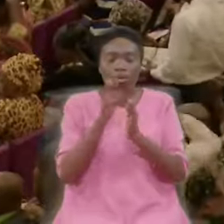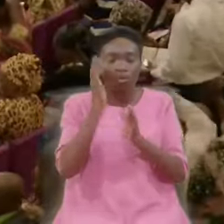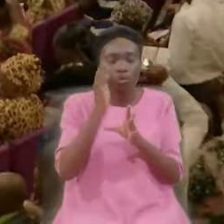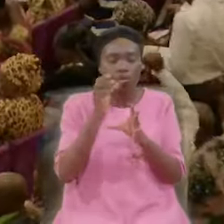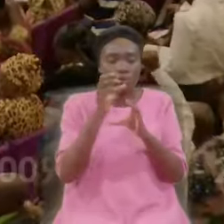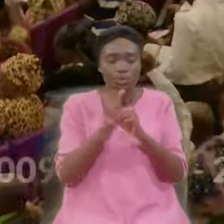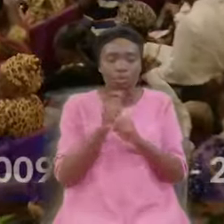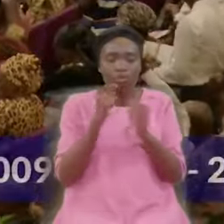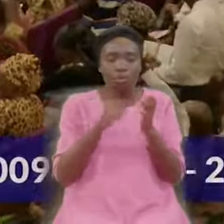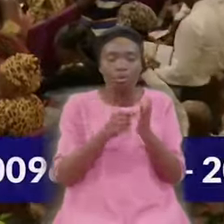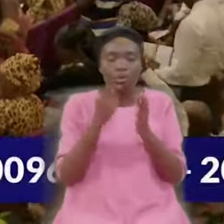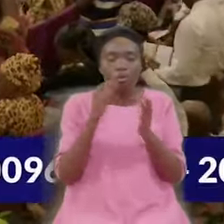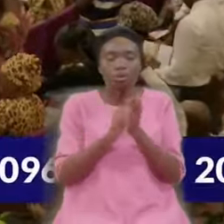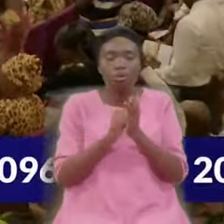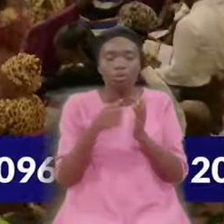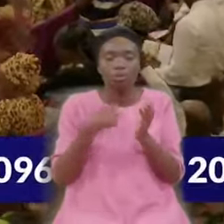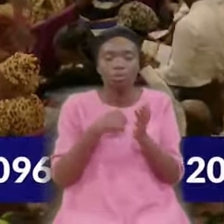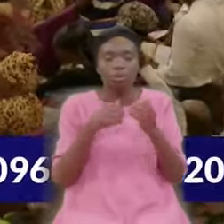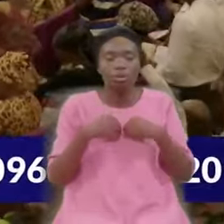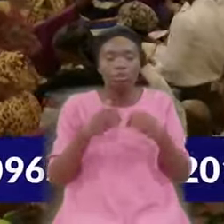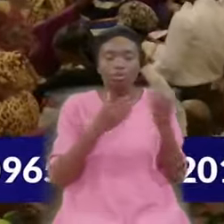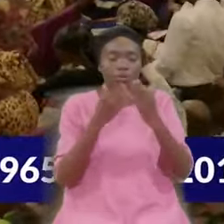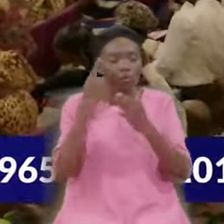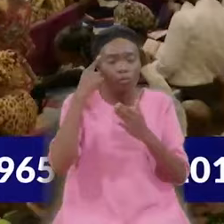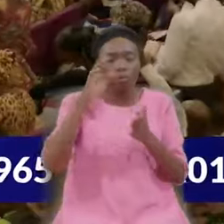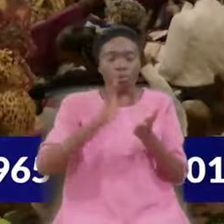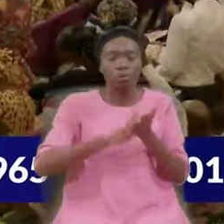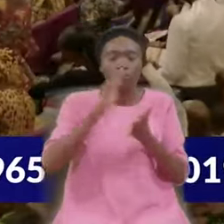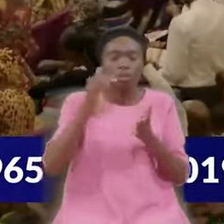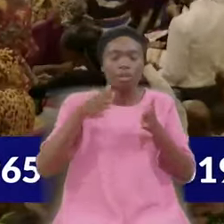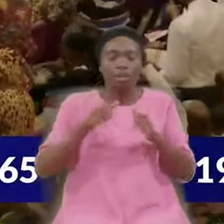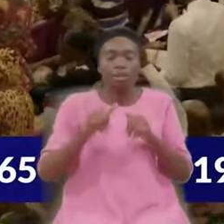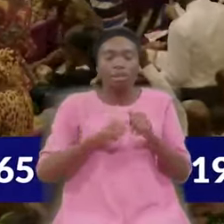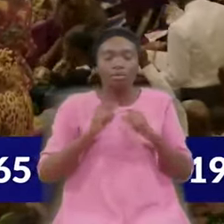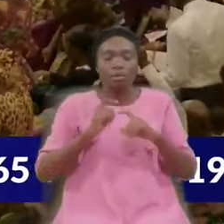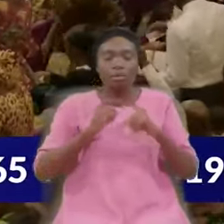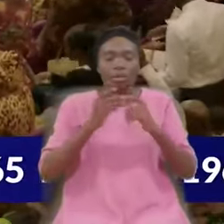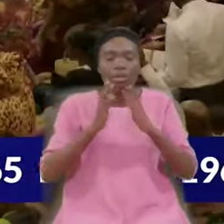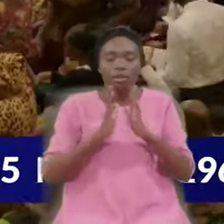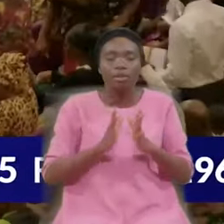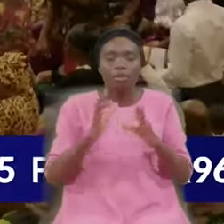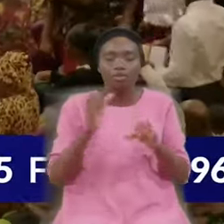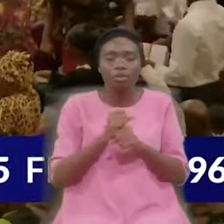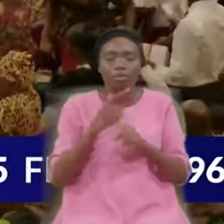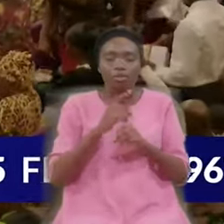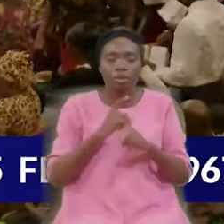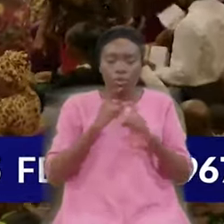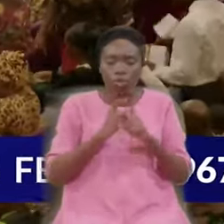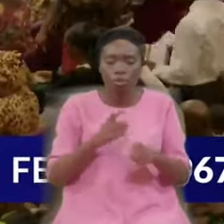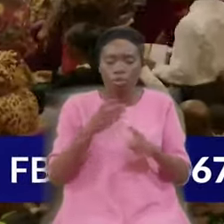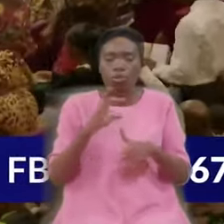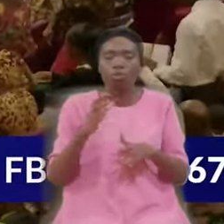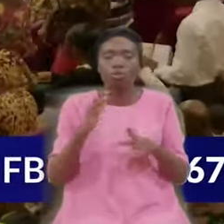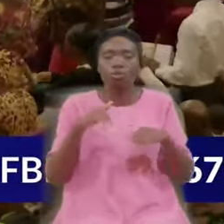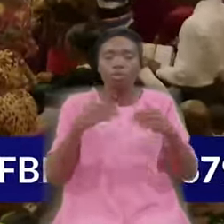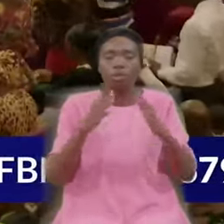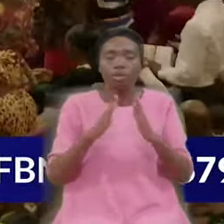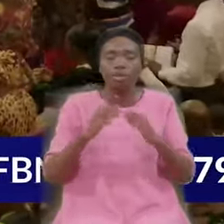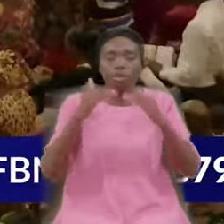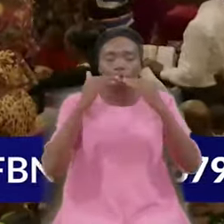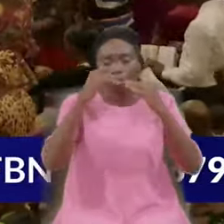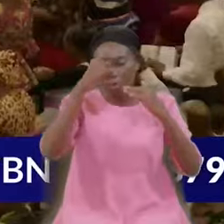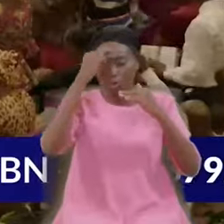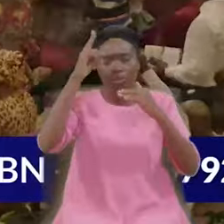little we have brought, use for your glory, and let every giver receive the reward of givers in Jesus' name. Thank you because you